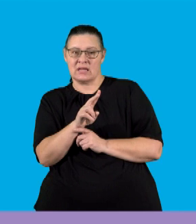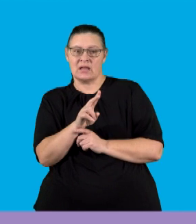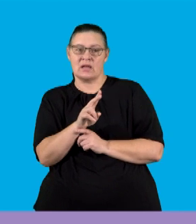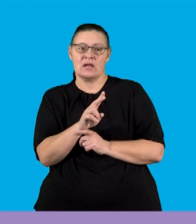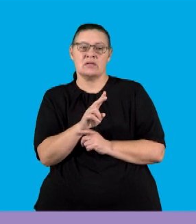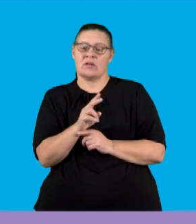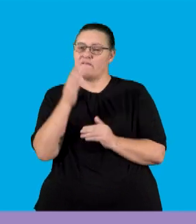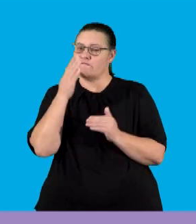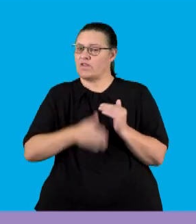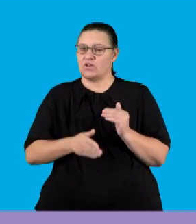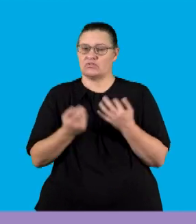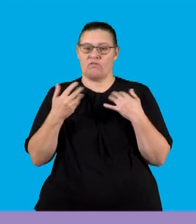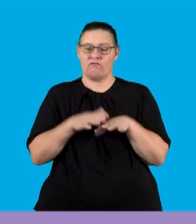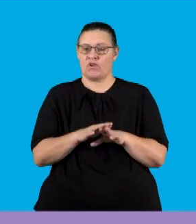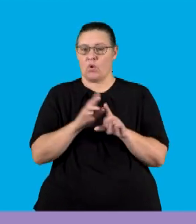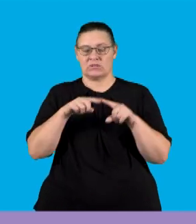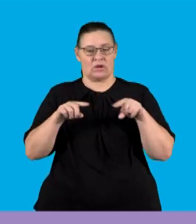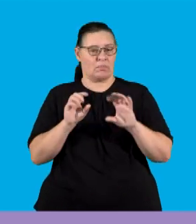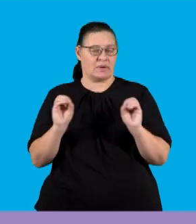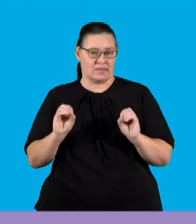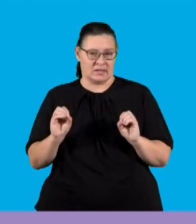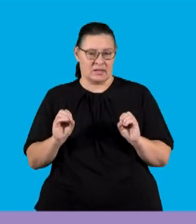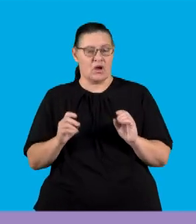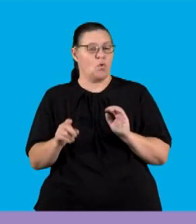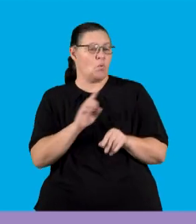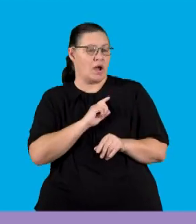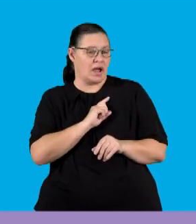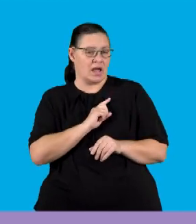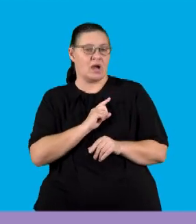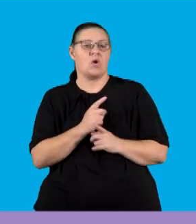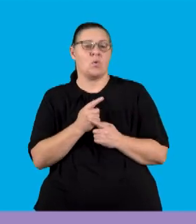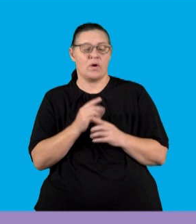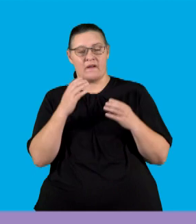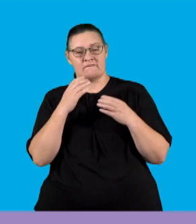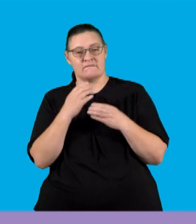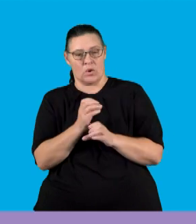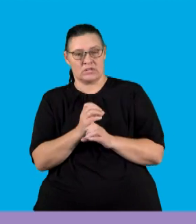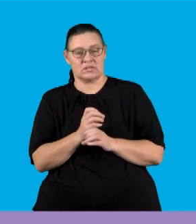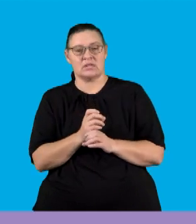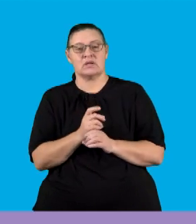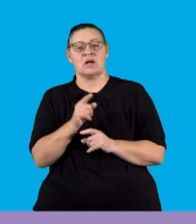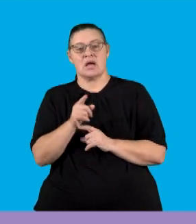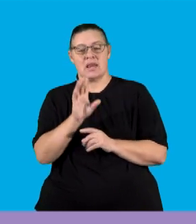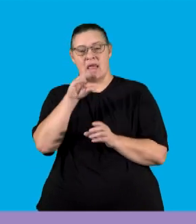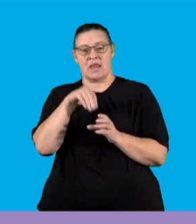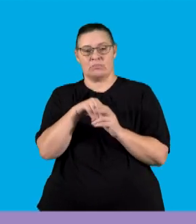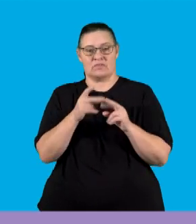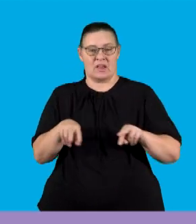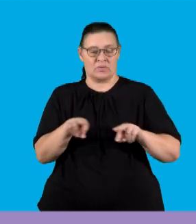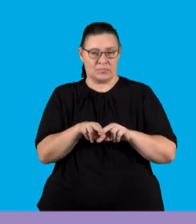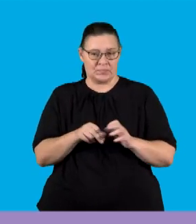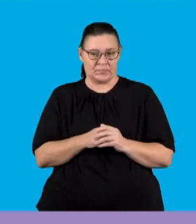an incomplete flow diagram, and the reason for that is because we are now focusing on our input